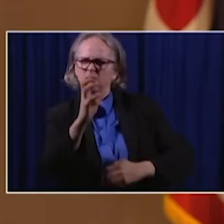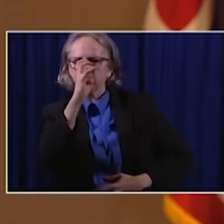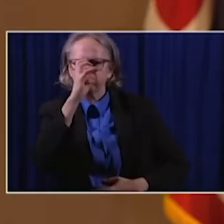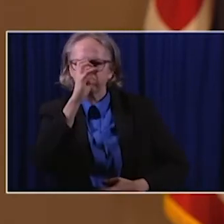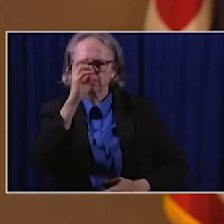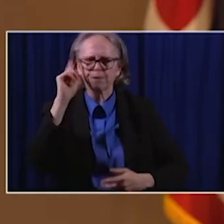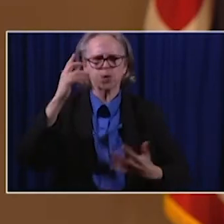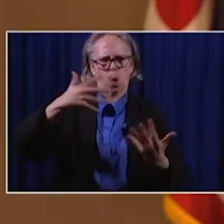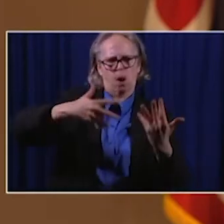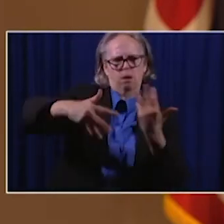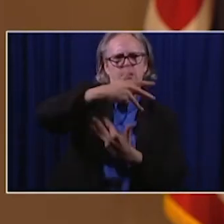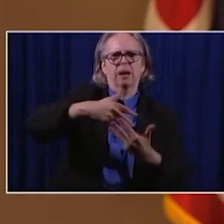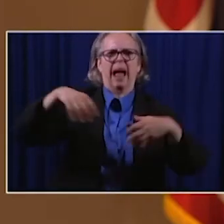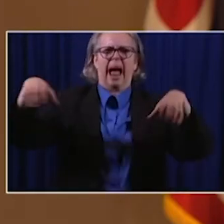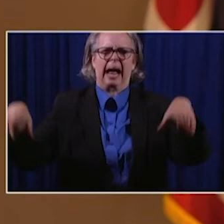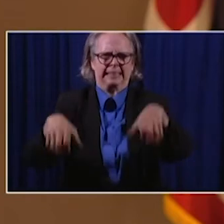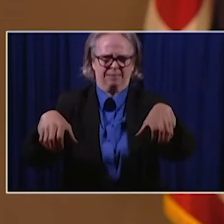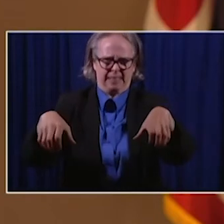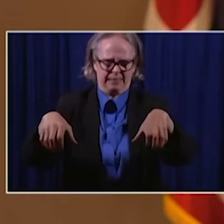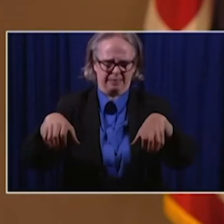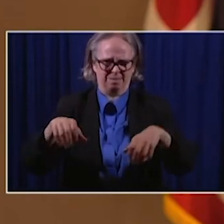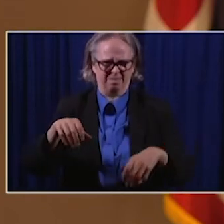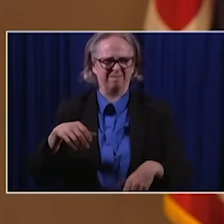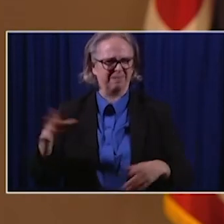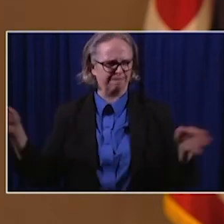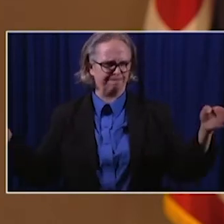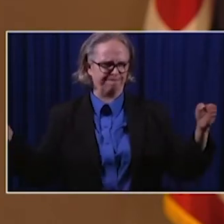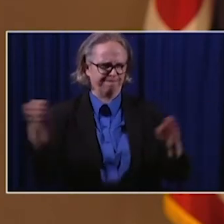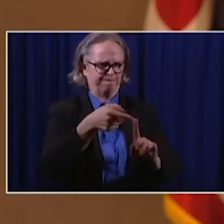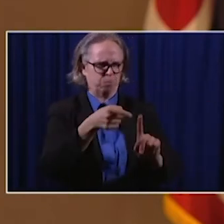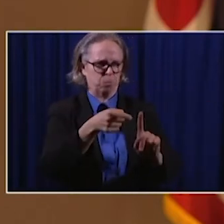open congregate areas can no longer be open.